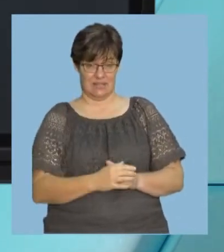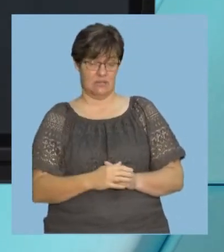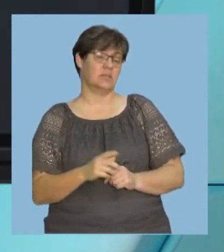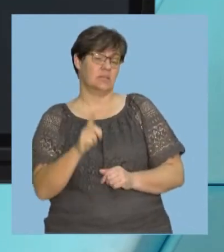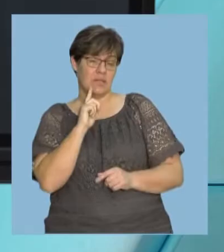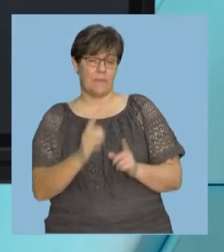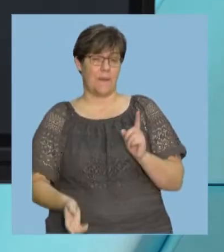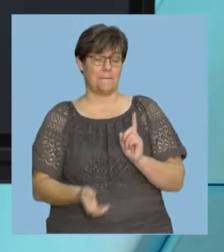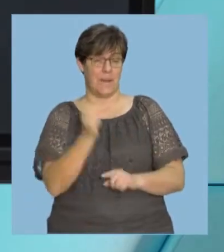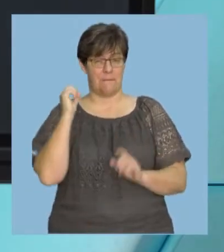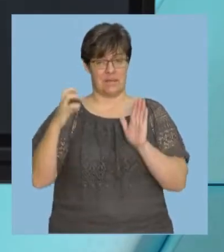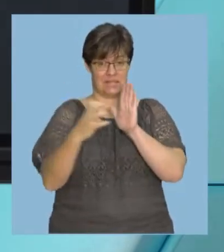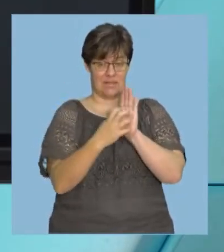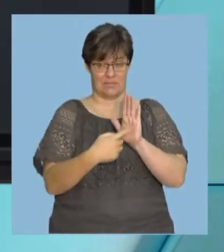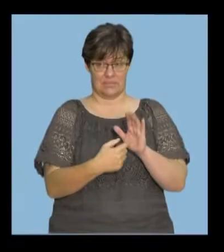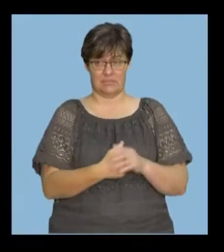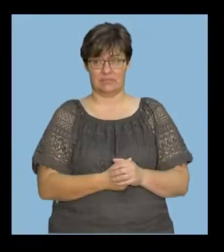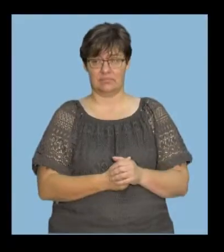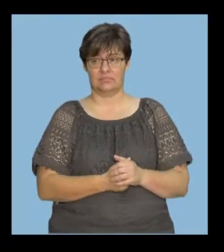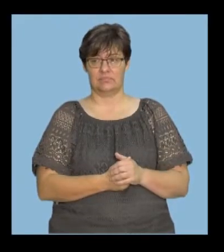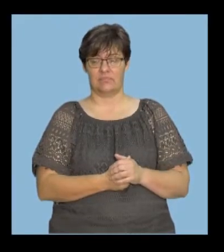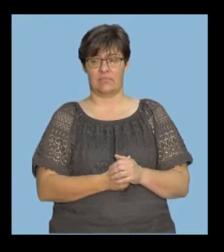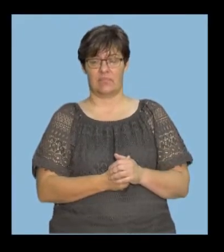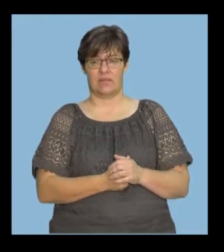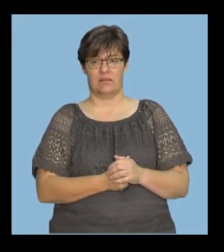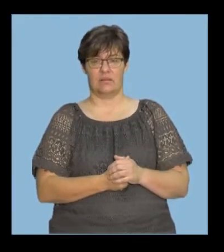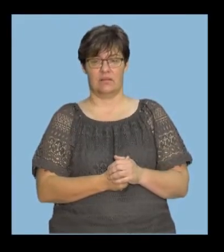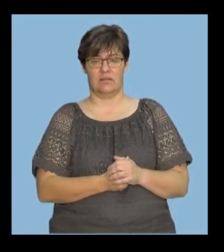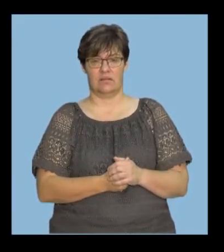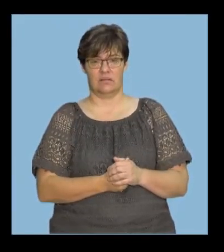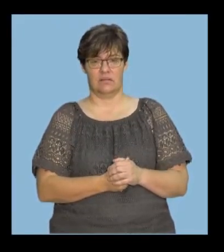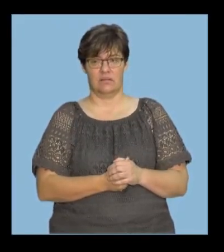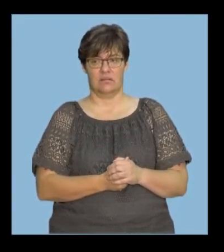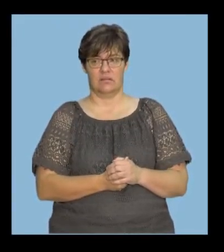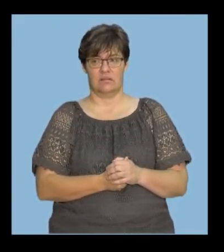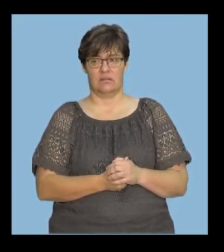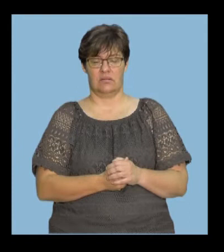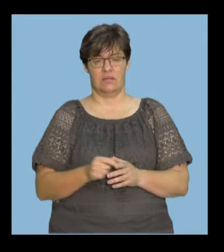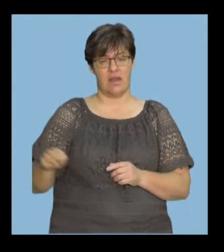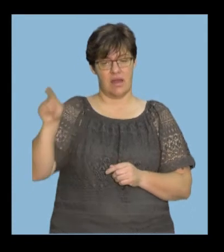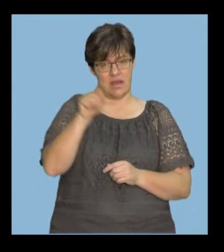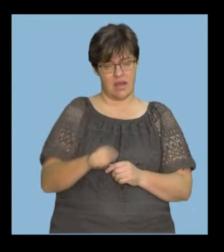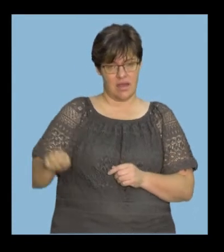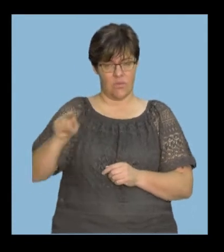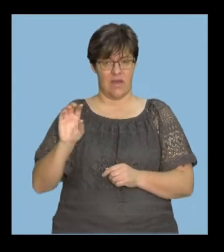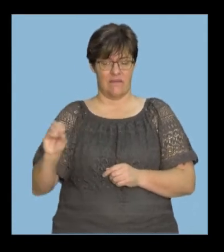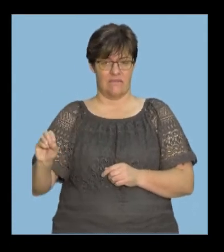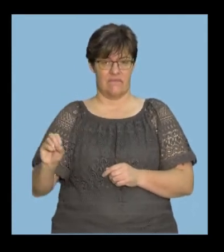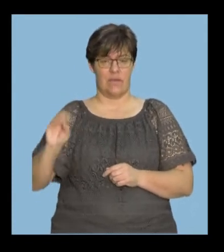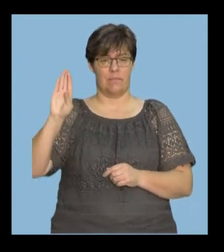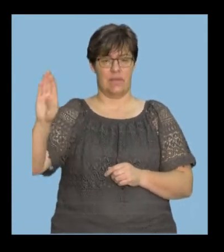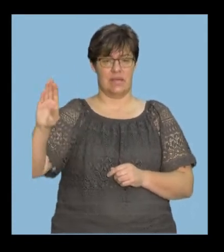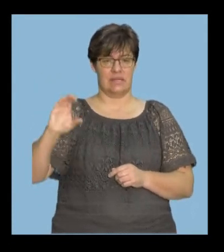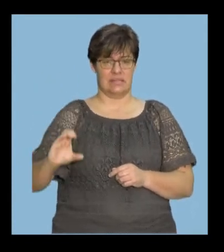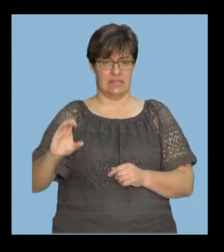D. Let's see if I've got it right in my diagram, on the Venn diagram. So there's the Venn diagram, and there we